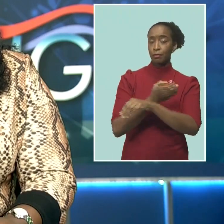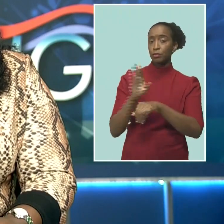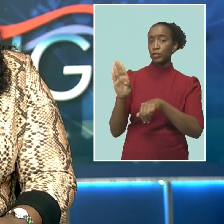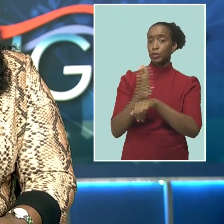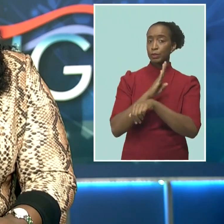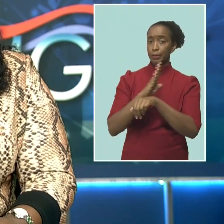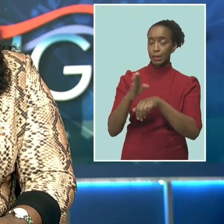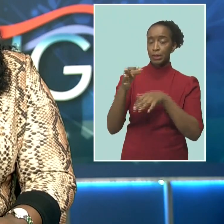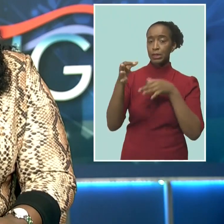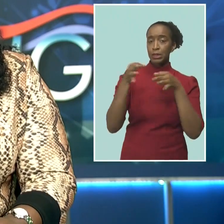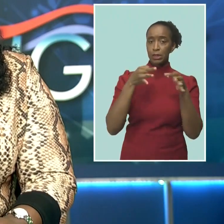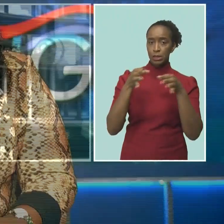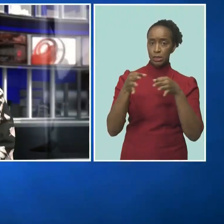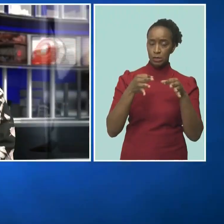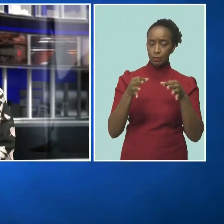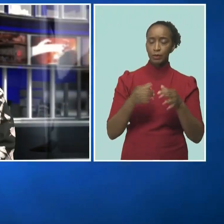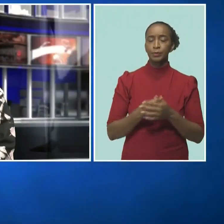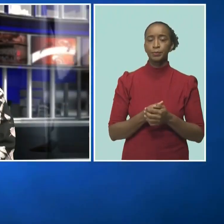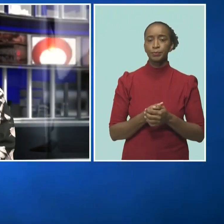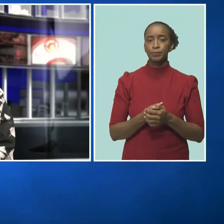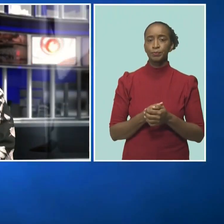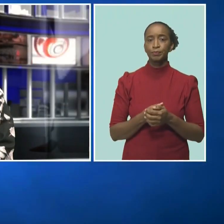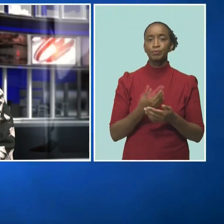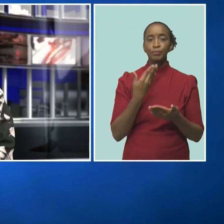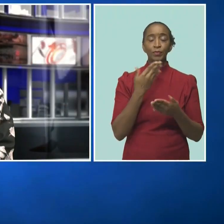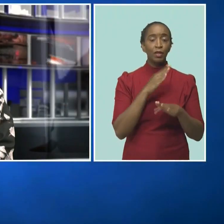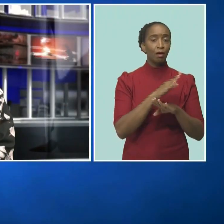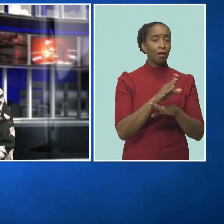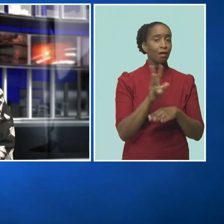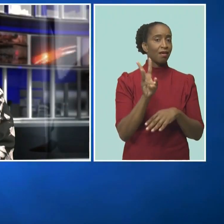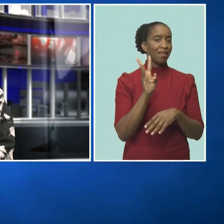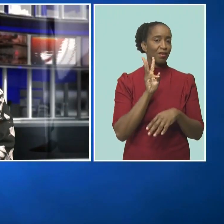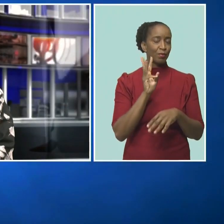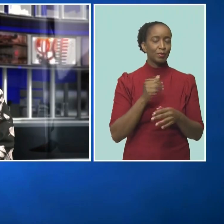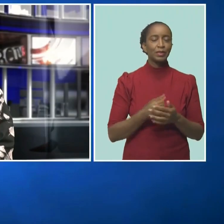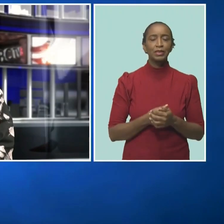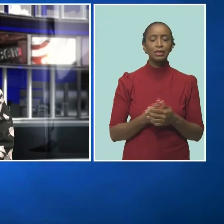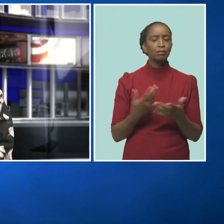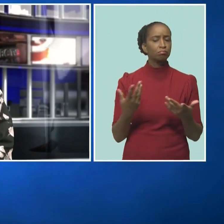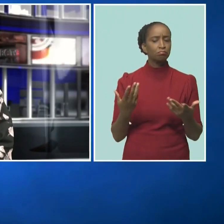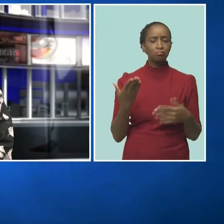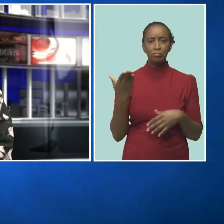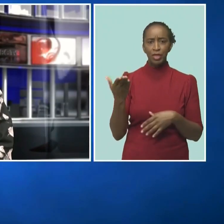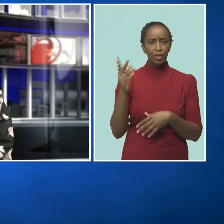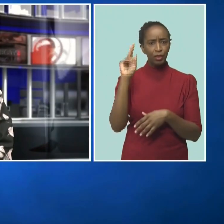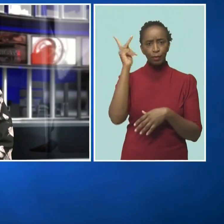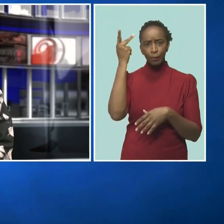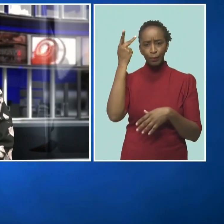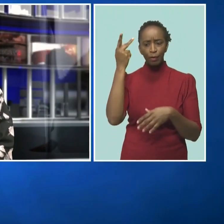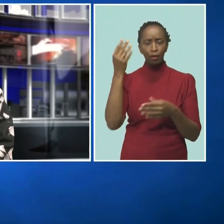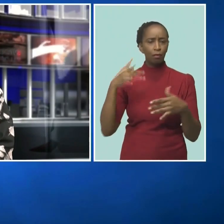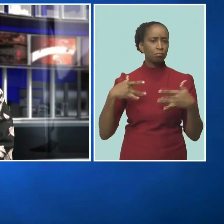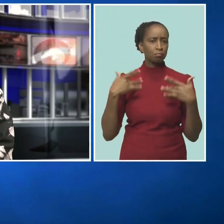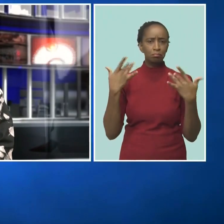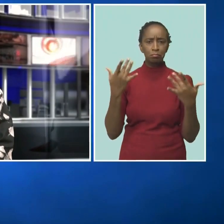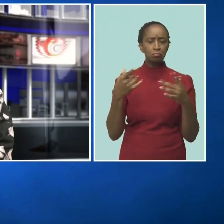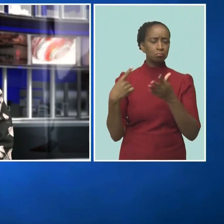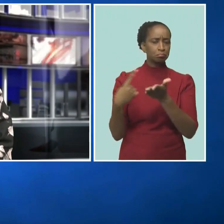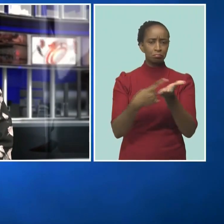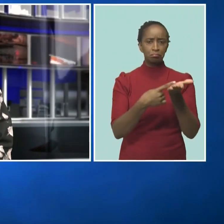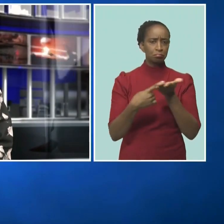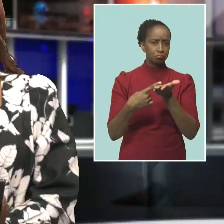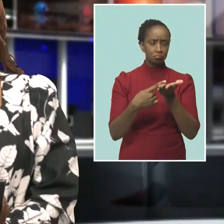Lisa Cummins, and other officials. Good night to you, Wendy. What are some of the key areas covered in today's presentation? Good night,